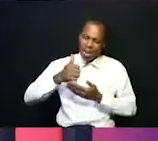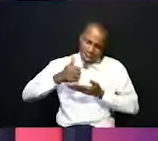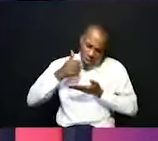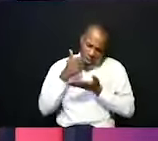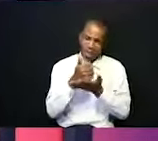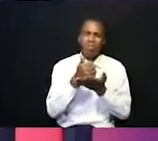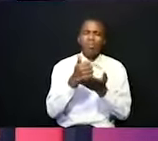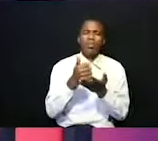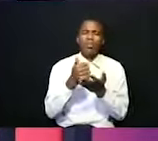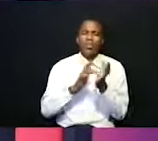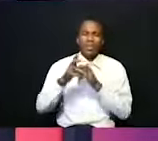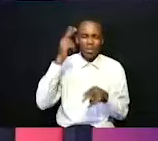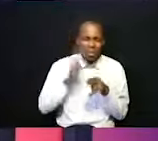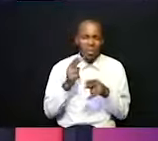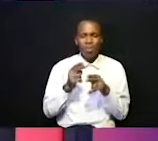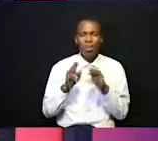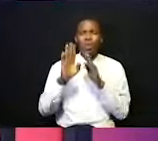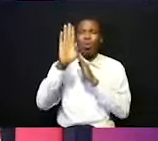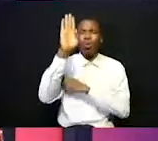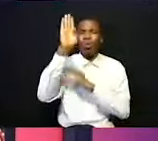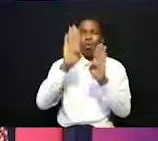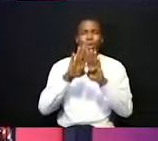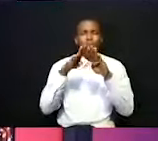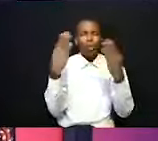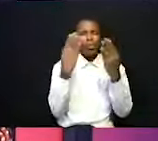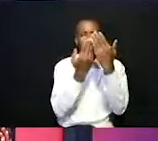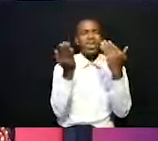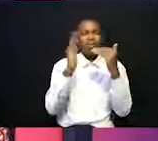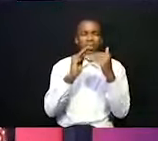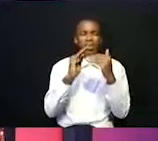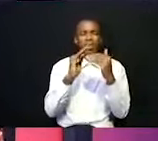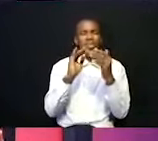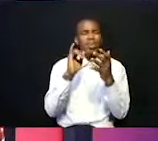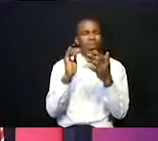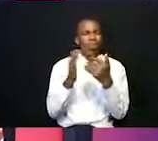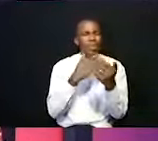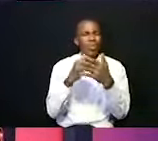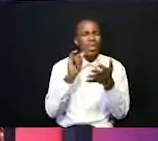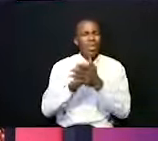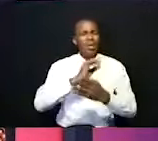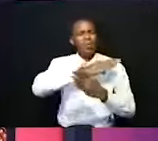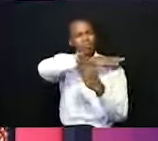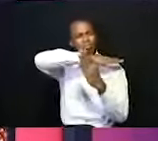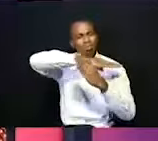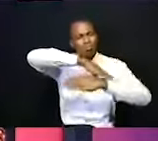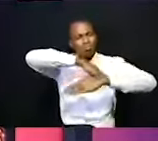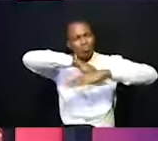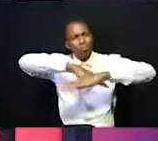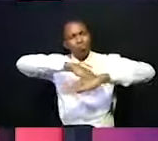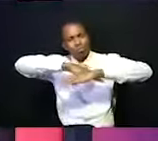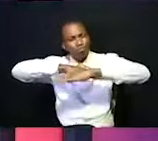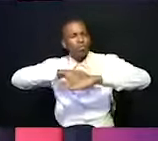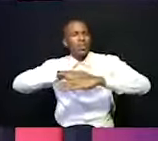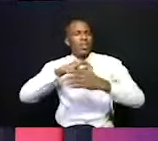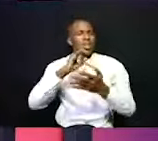you open the heavens. Anything that is covering them and that is preventing them from meeting their